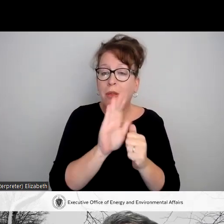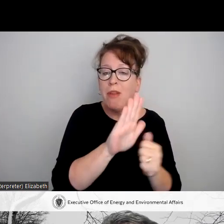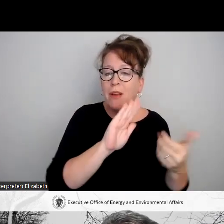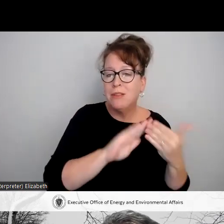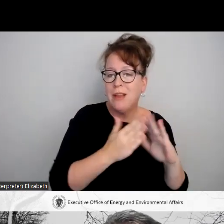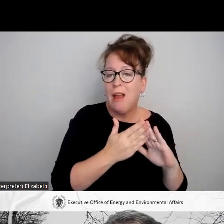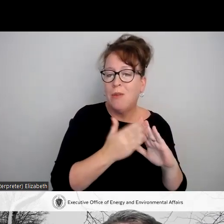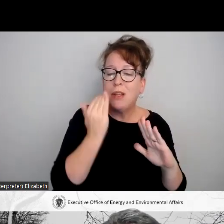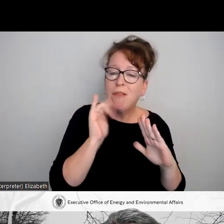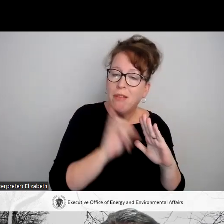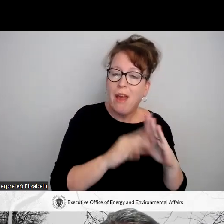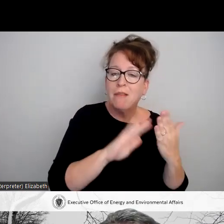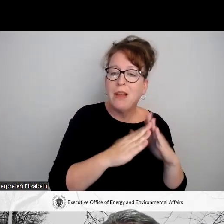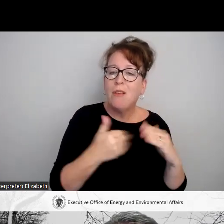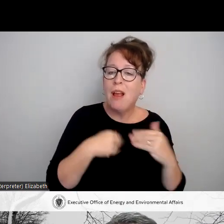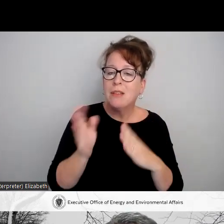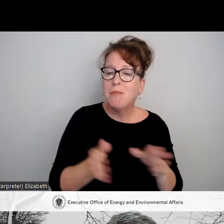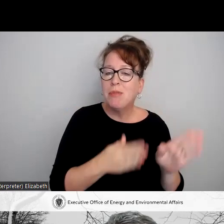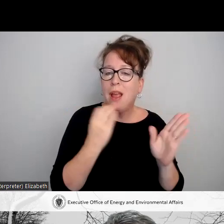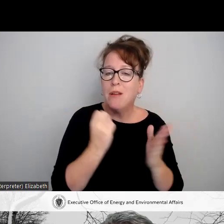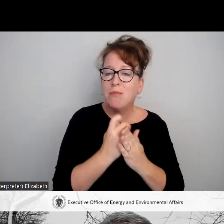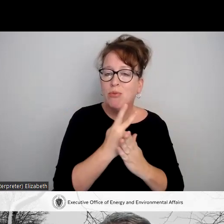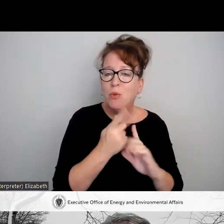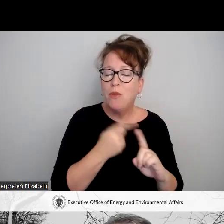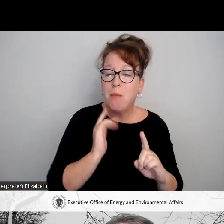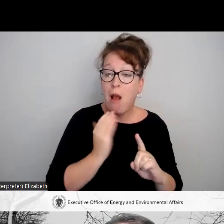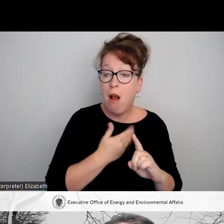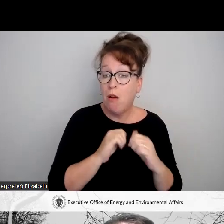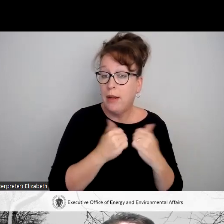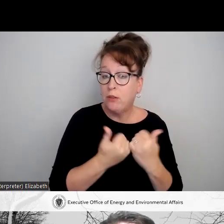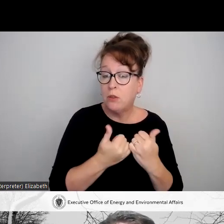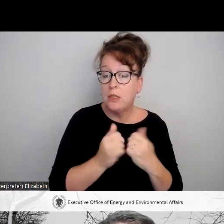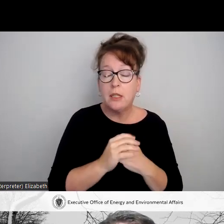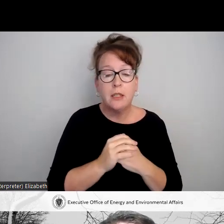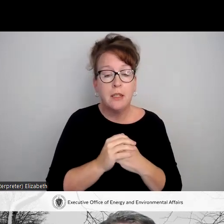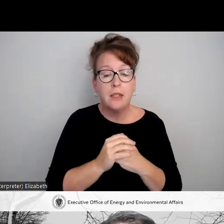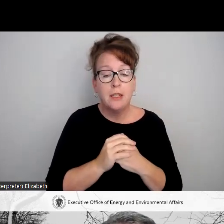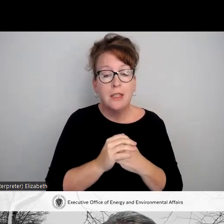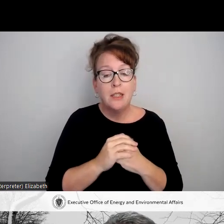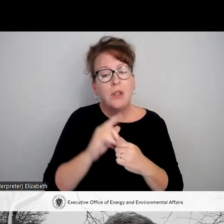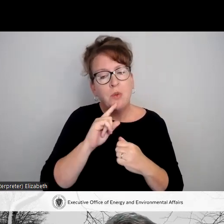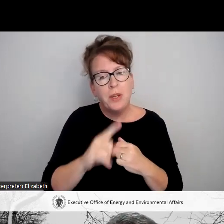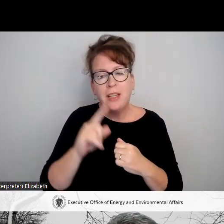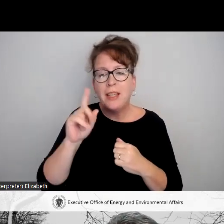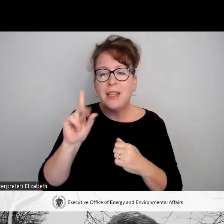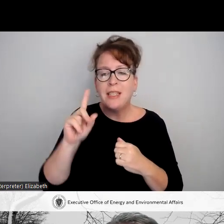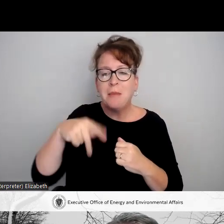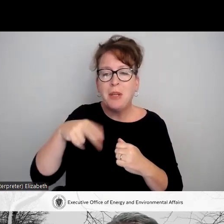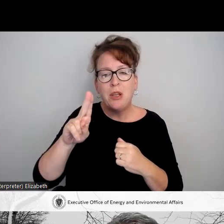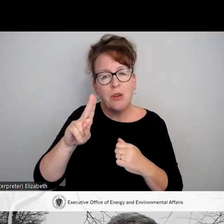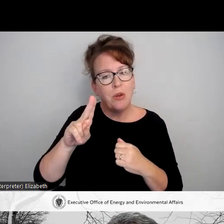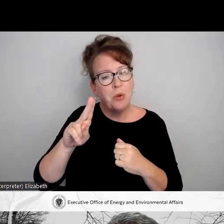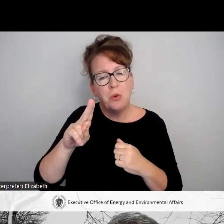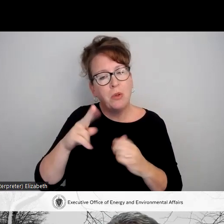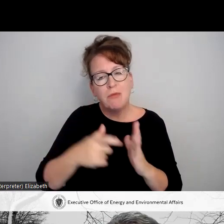municipality has a plan approved by our agency. And historically, the DPU has taken a long time